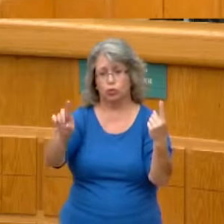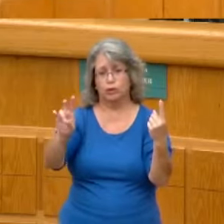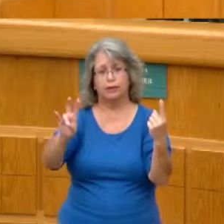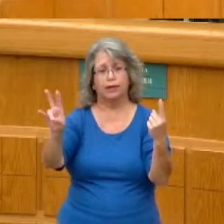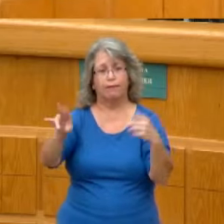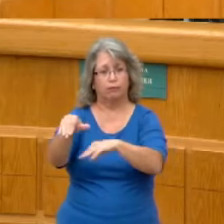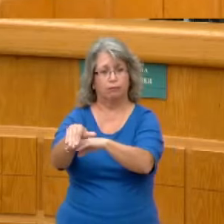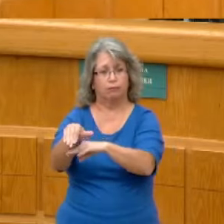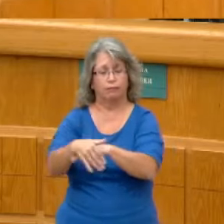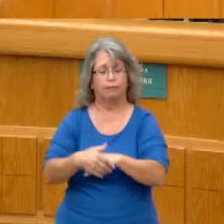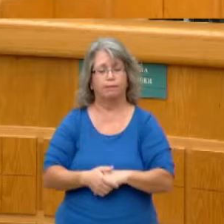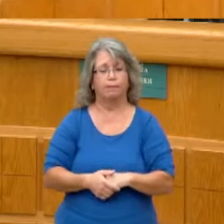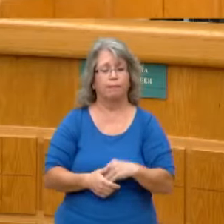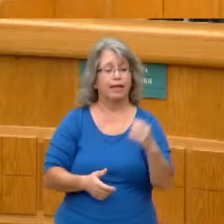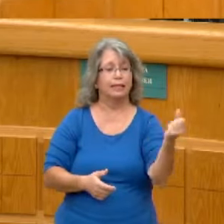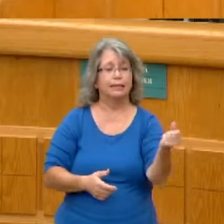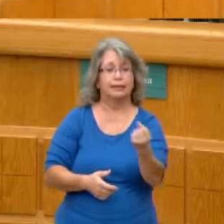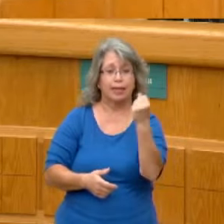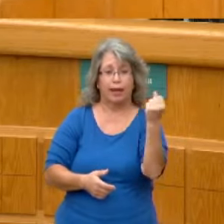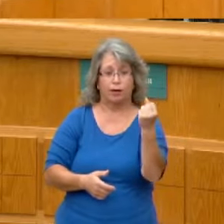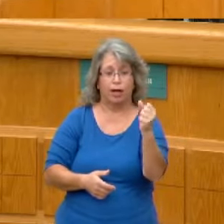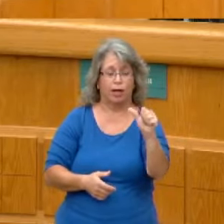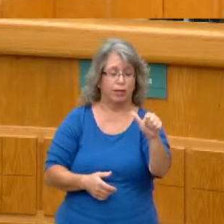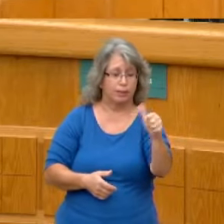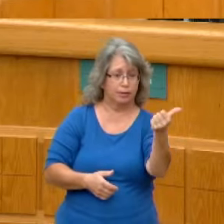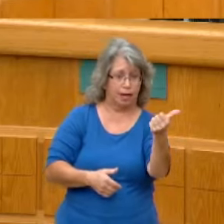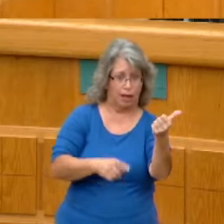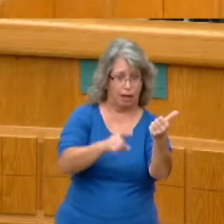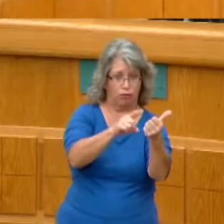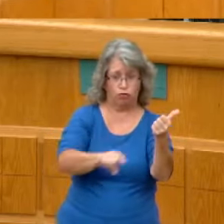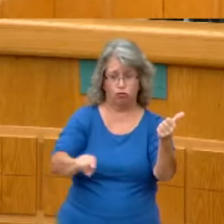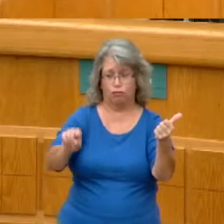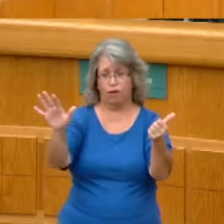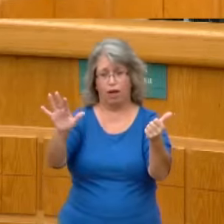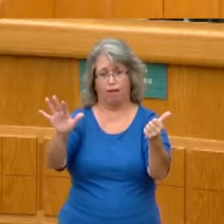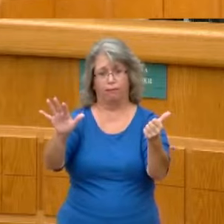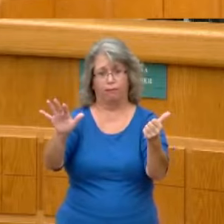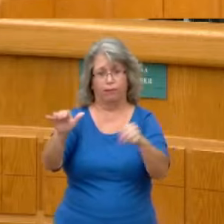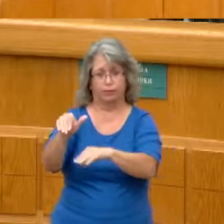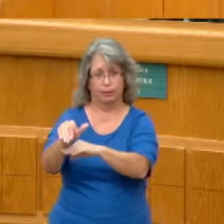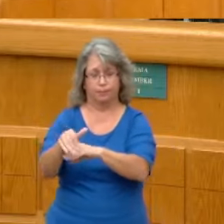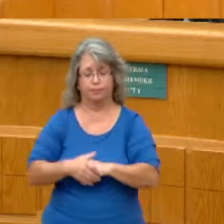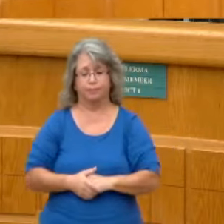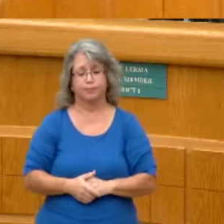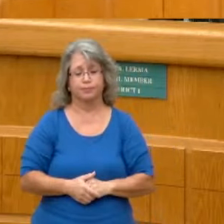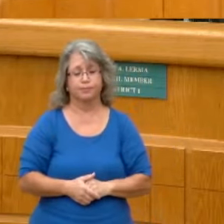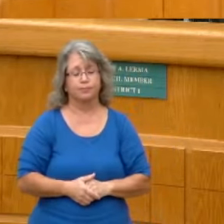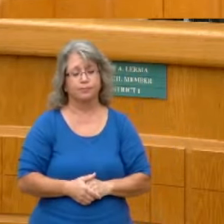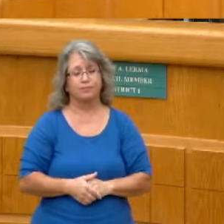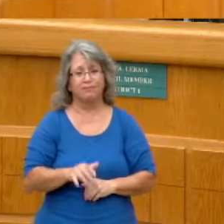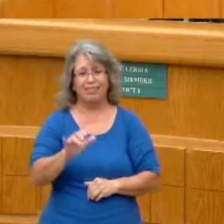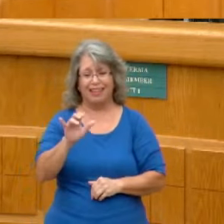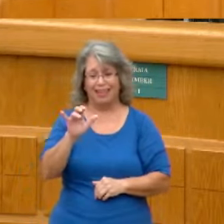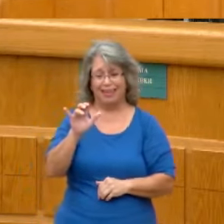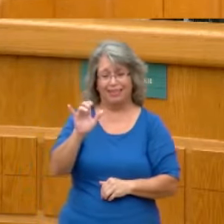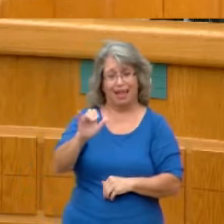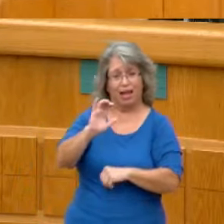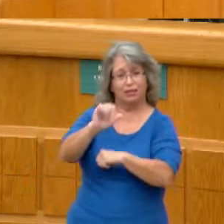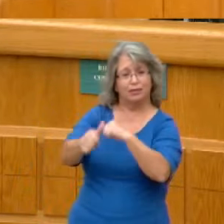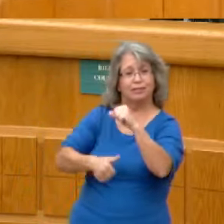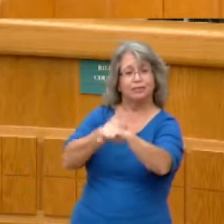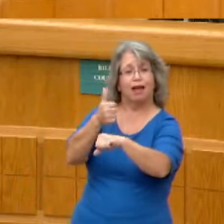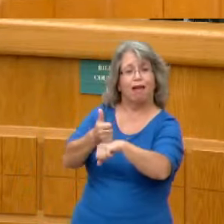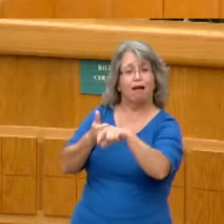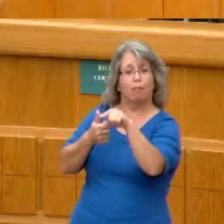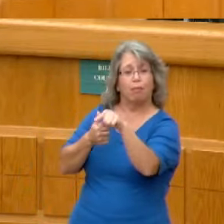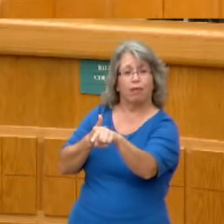7 p.m. and Saturday from 10 a.m. to 5 p.m. And this vaccine site was made available for those that